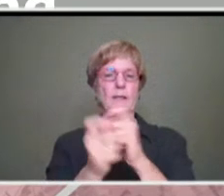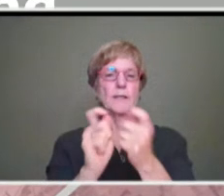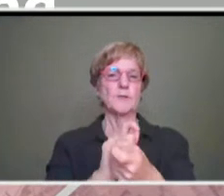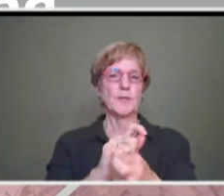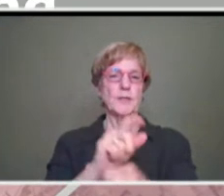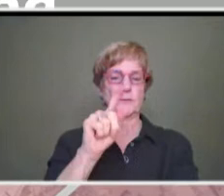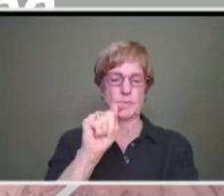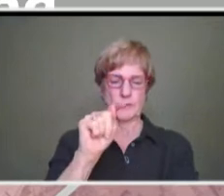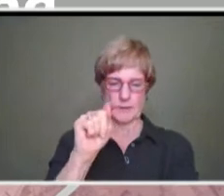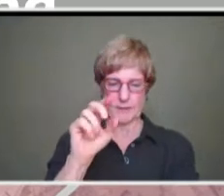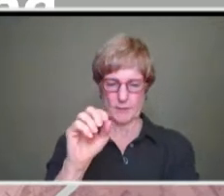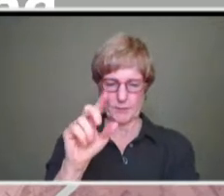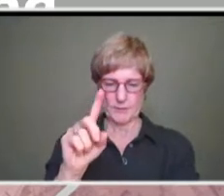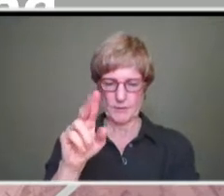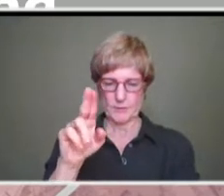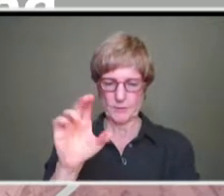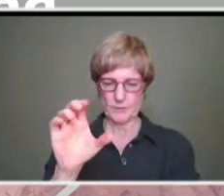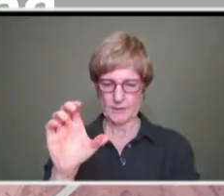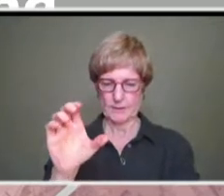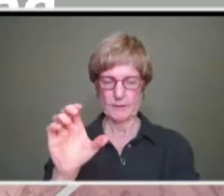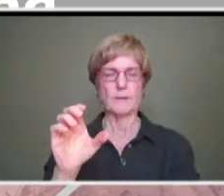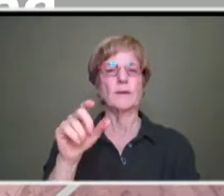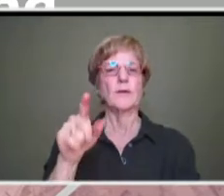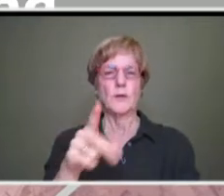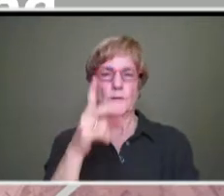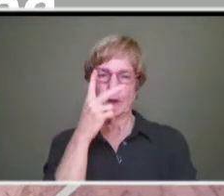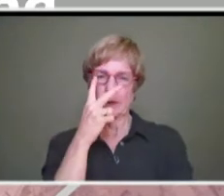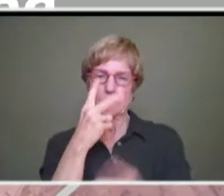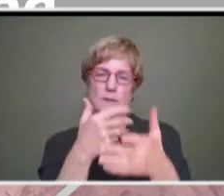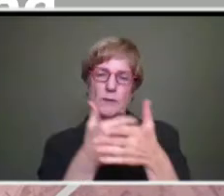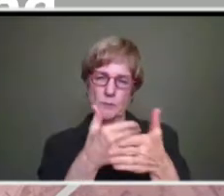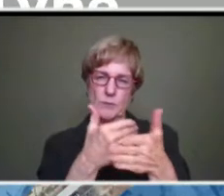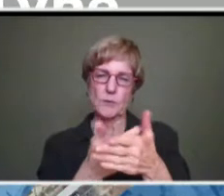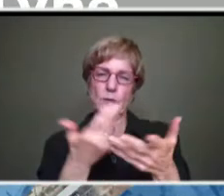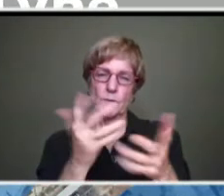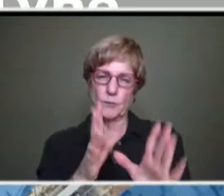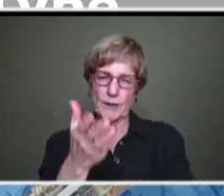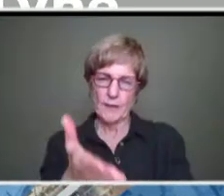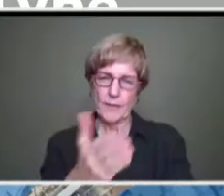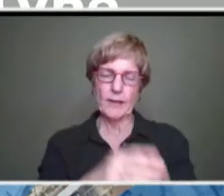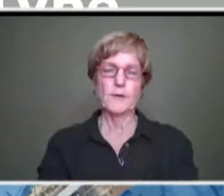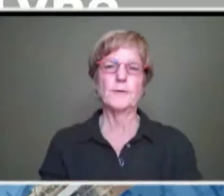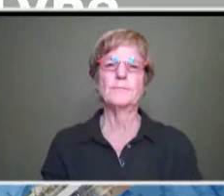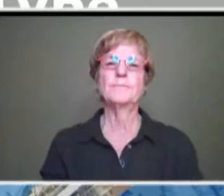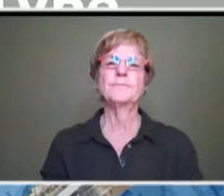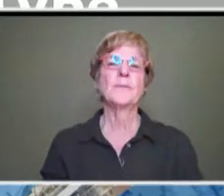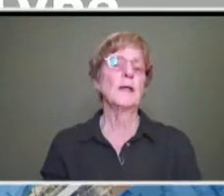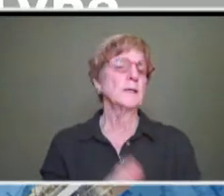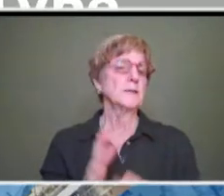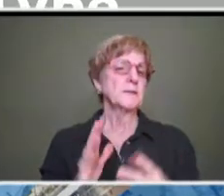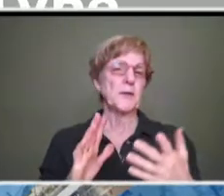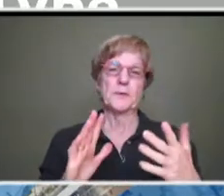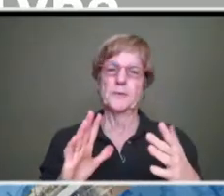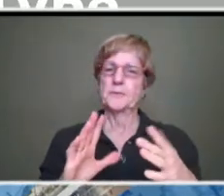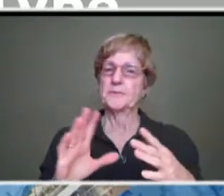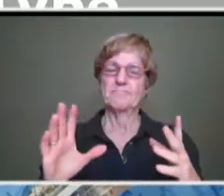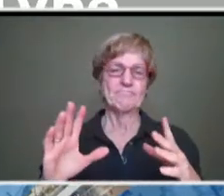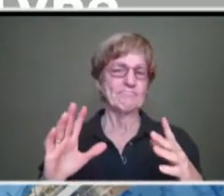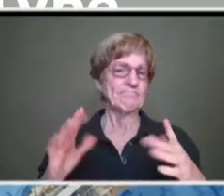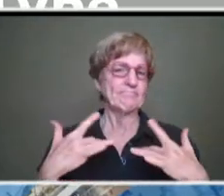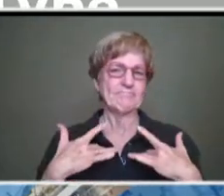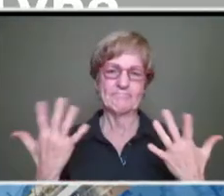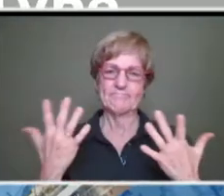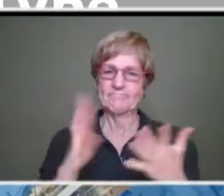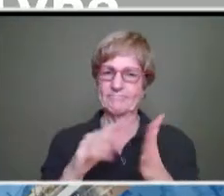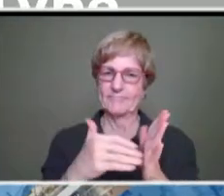District just adjacent to this piece and within close proximity adopted Place type is community Activity Center so the request would be uh actually